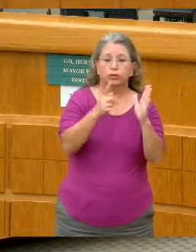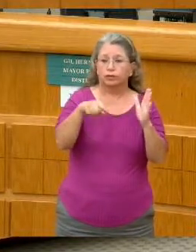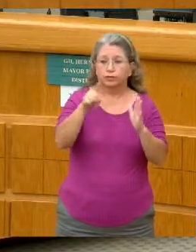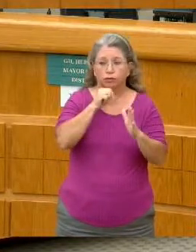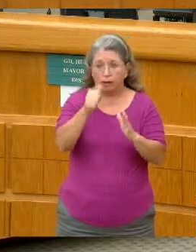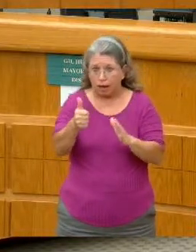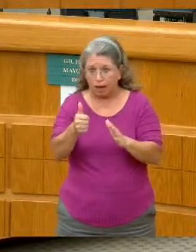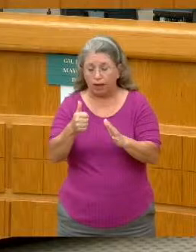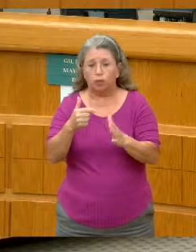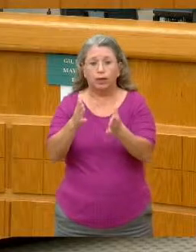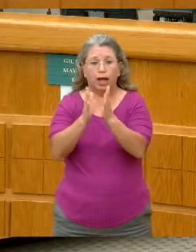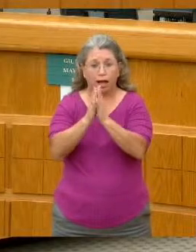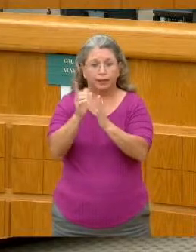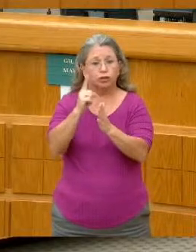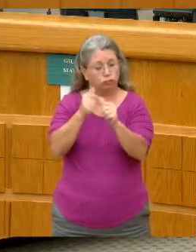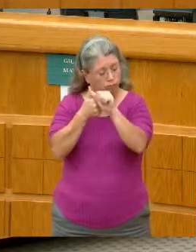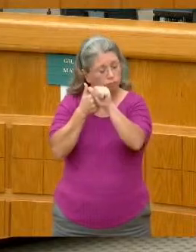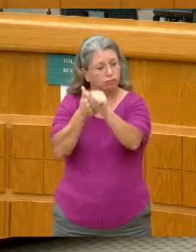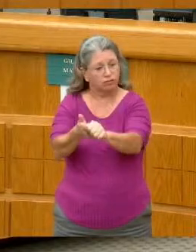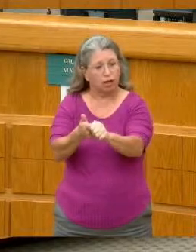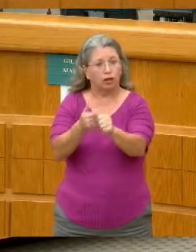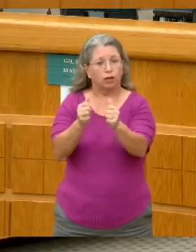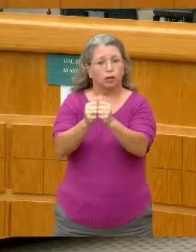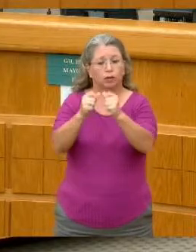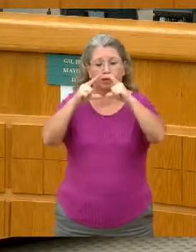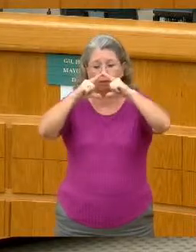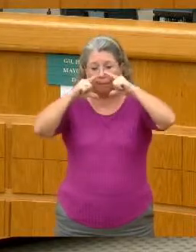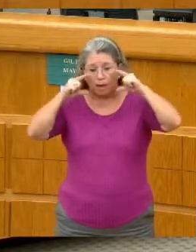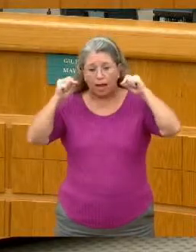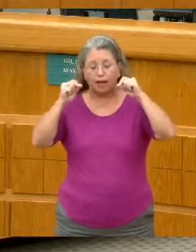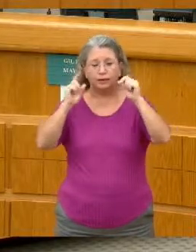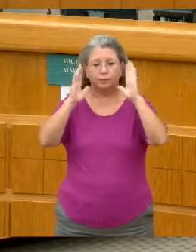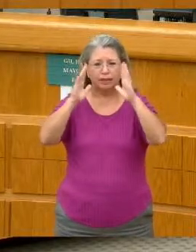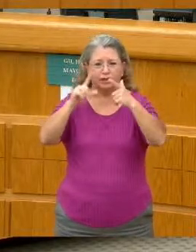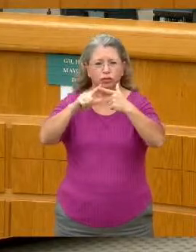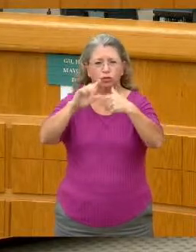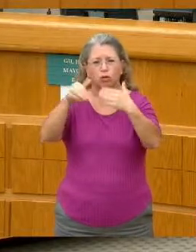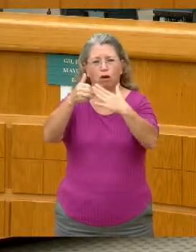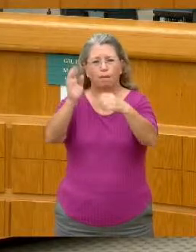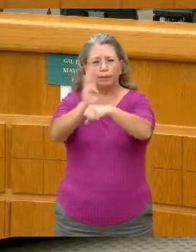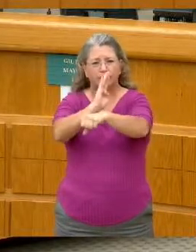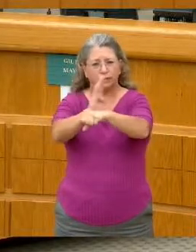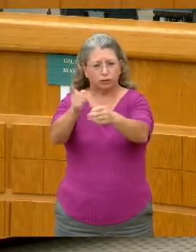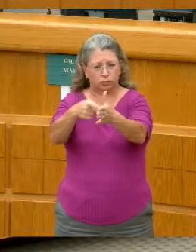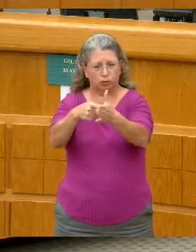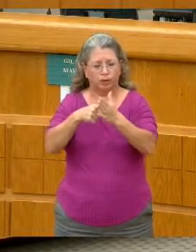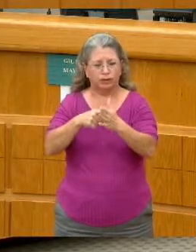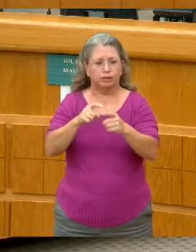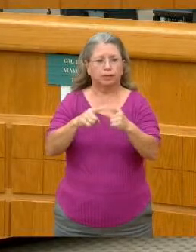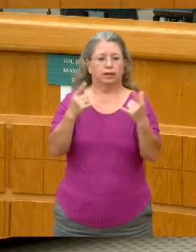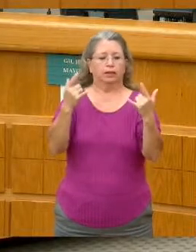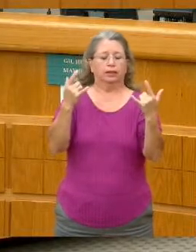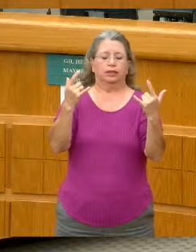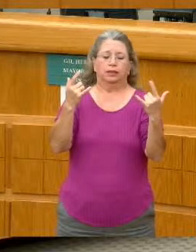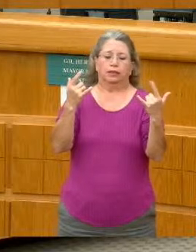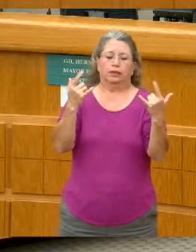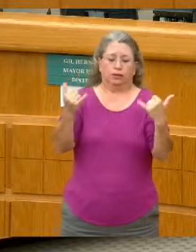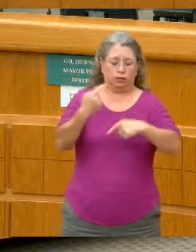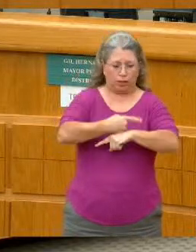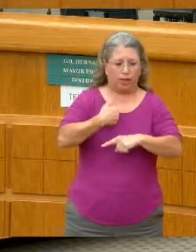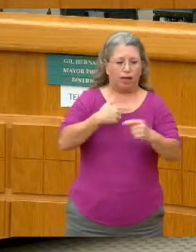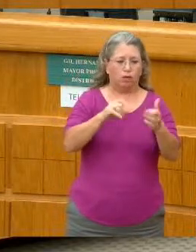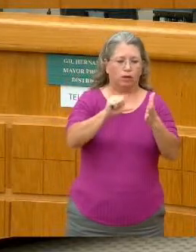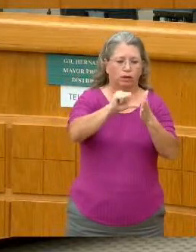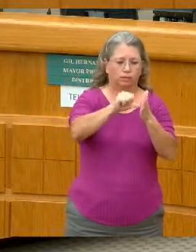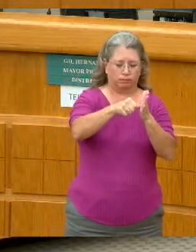in compliance with our masks and paying attention to the business requirements. But today I want to hit on something that you don't think